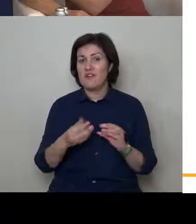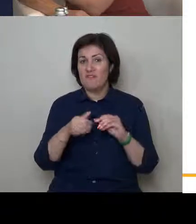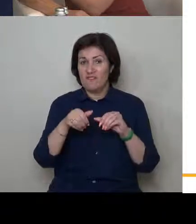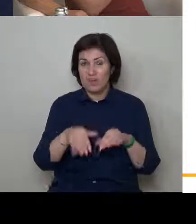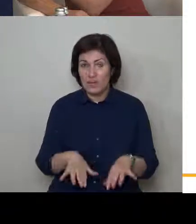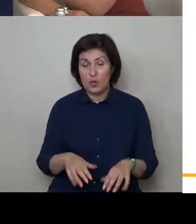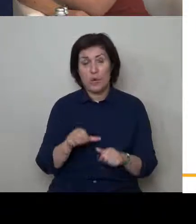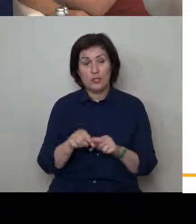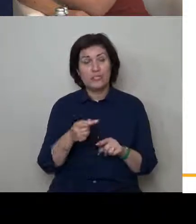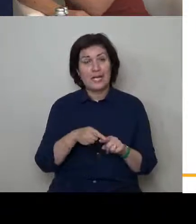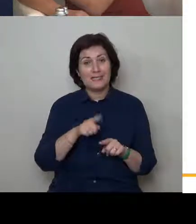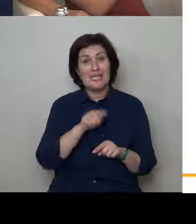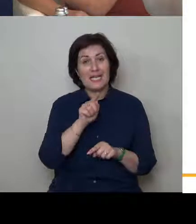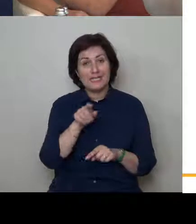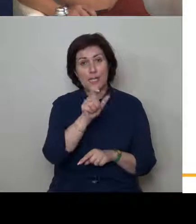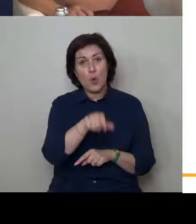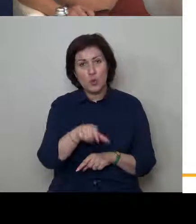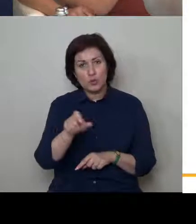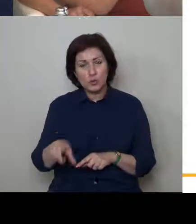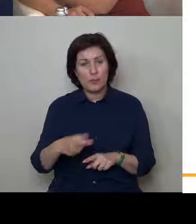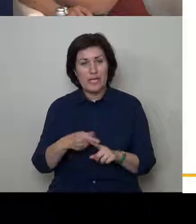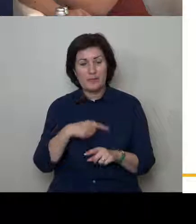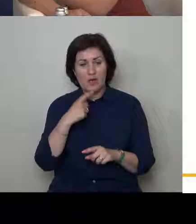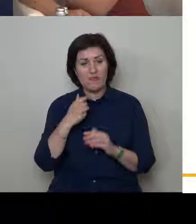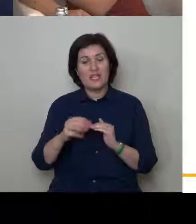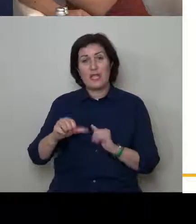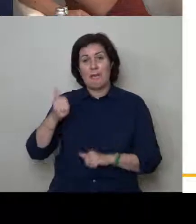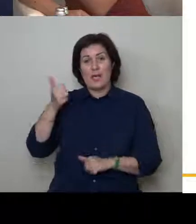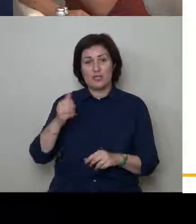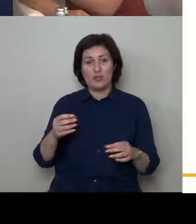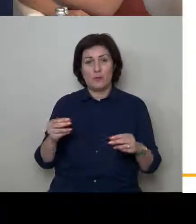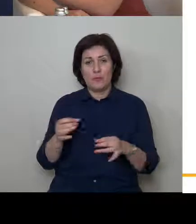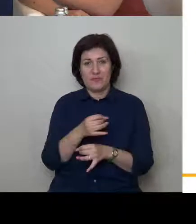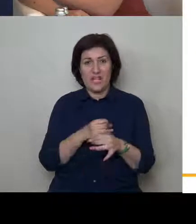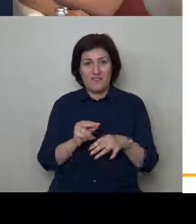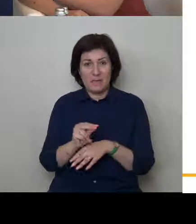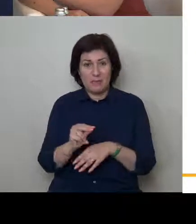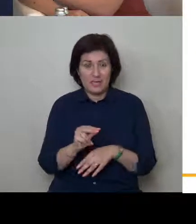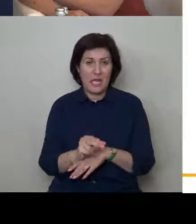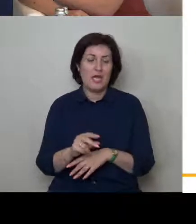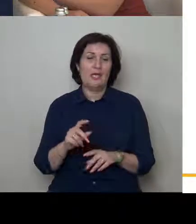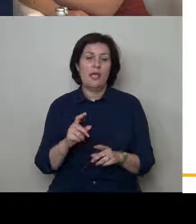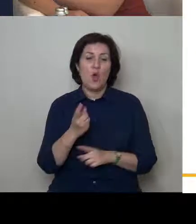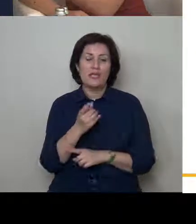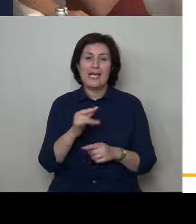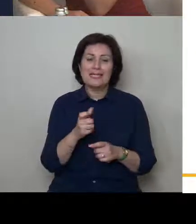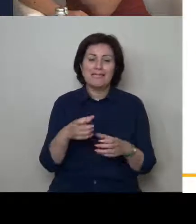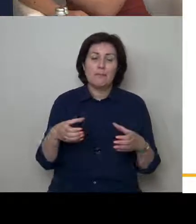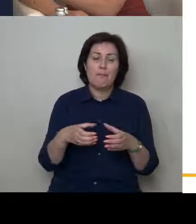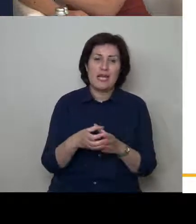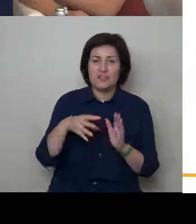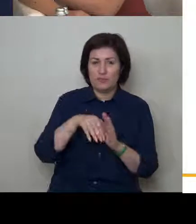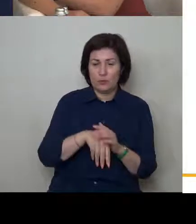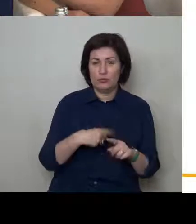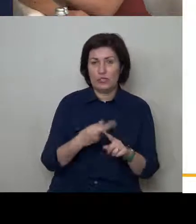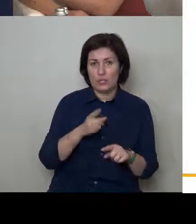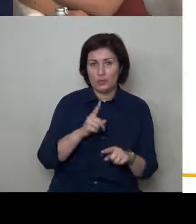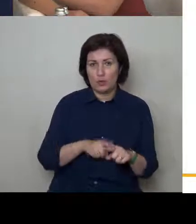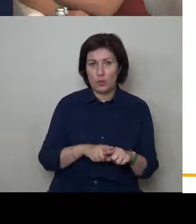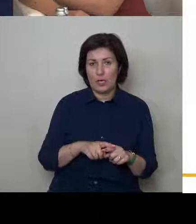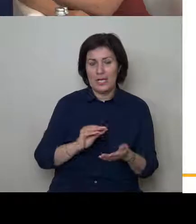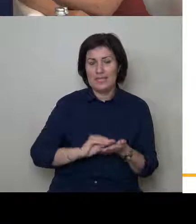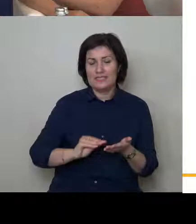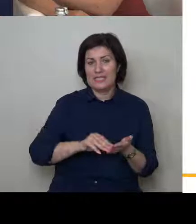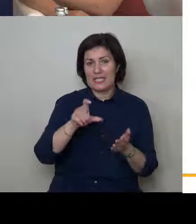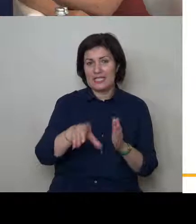these people have been convicted, in fact, although these people, one of the parties, as we said it at one